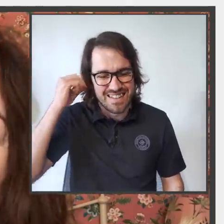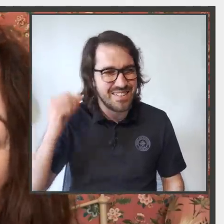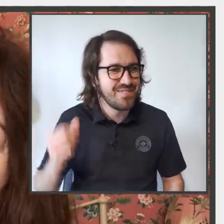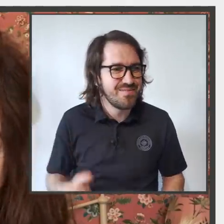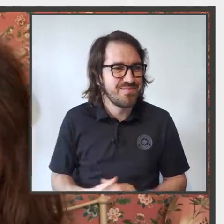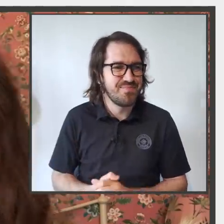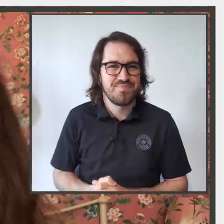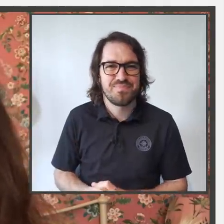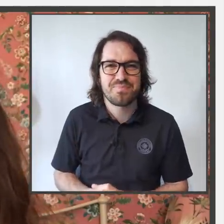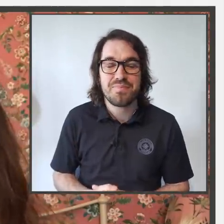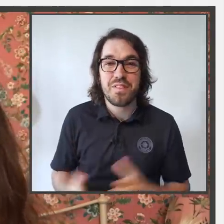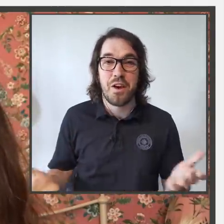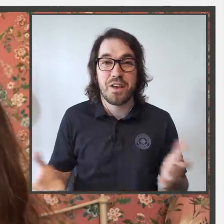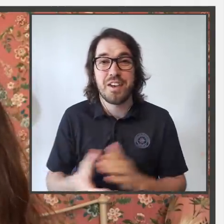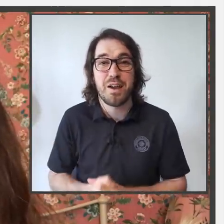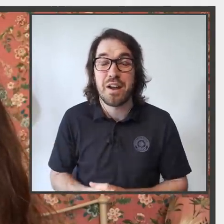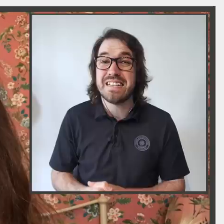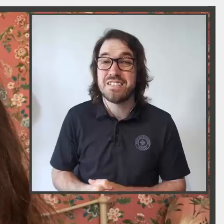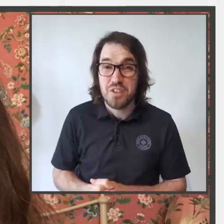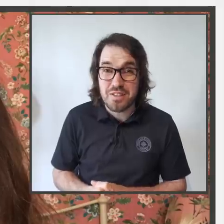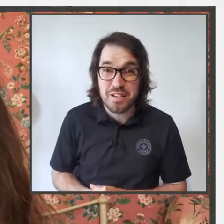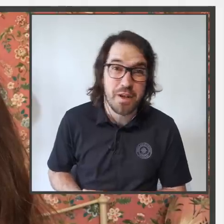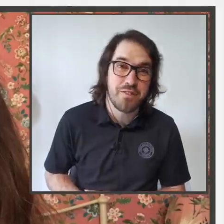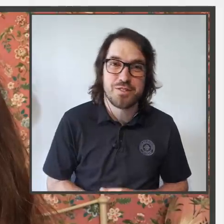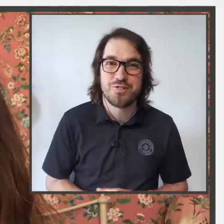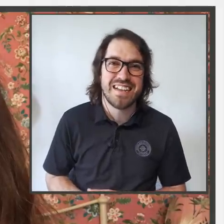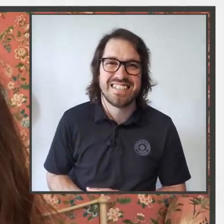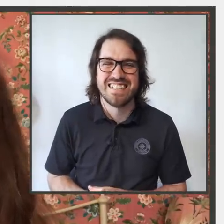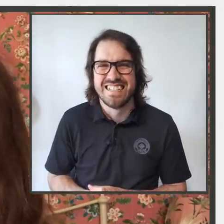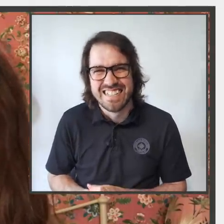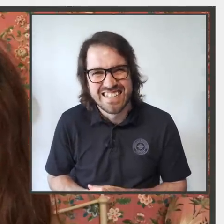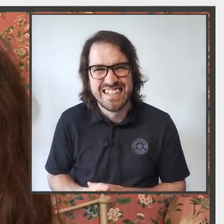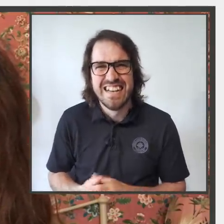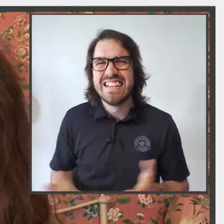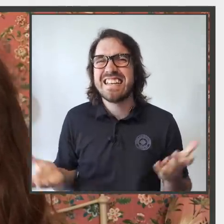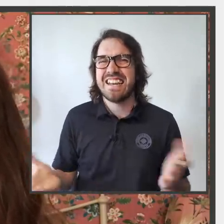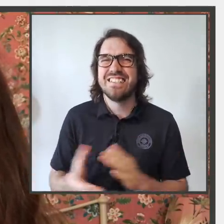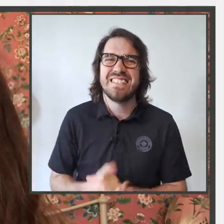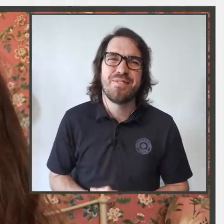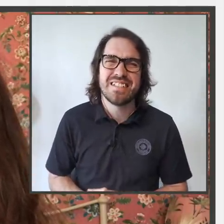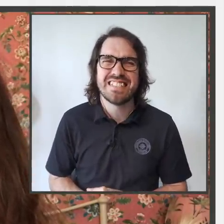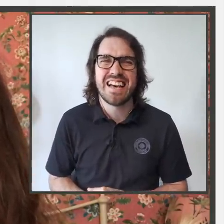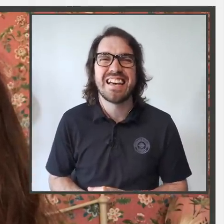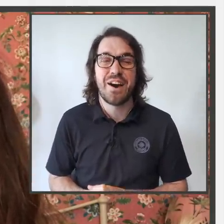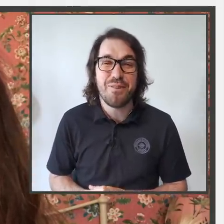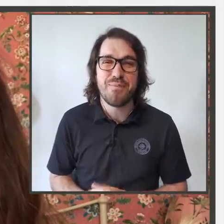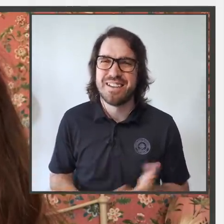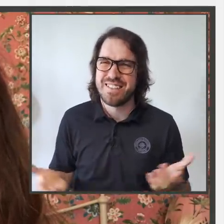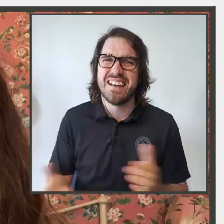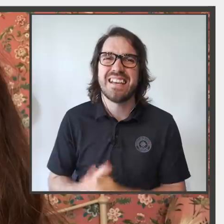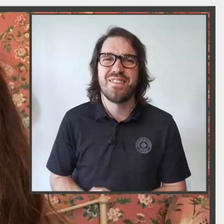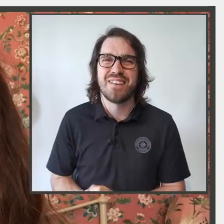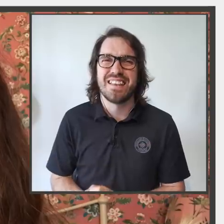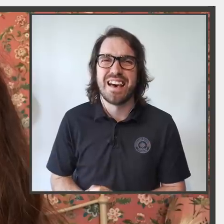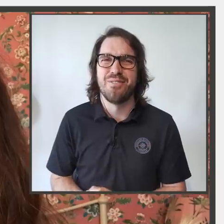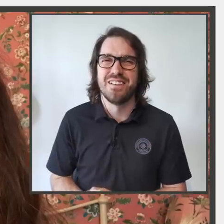good example. Okay, great. Well, it's not a bit of a stretch to get our summary slide up. So